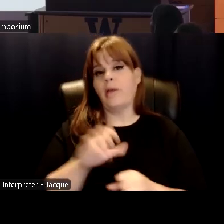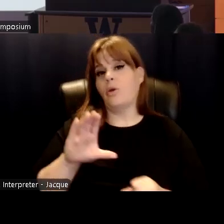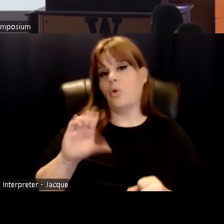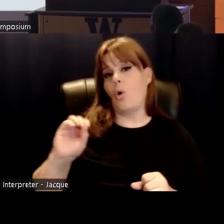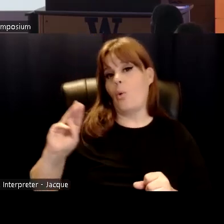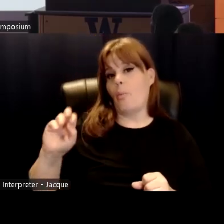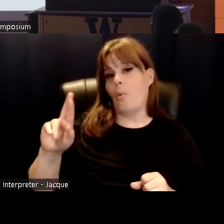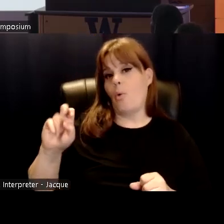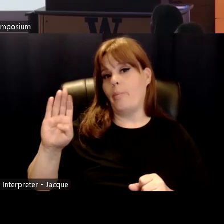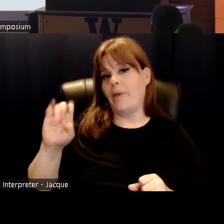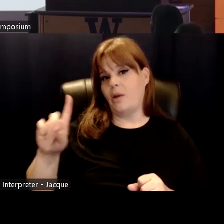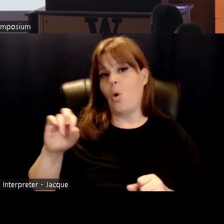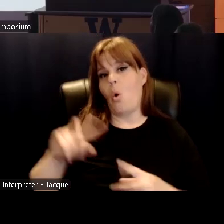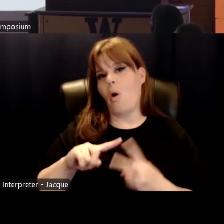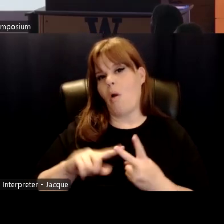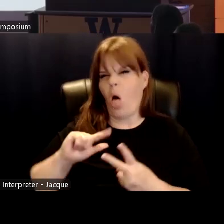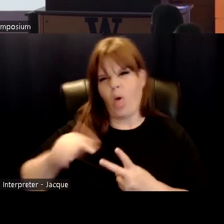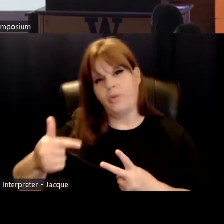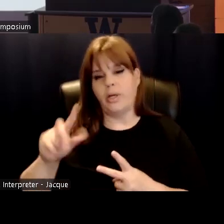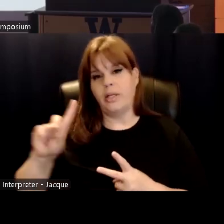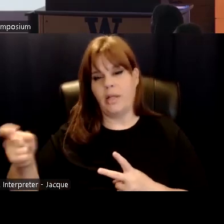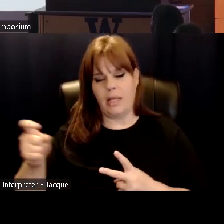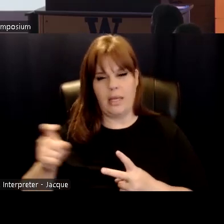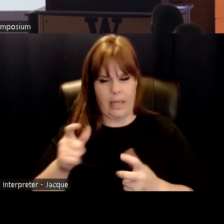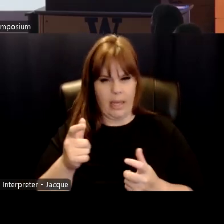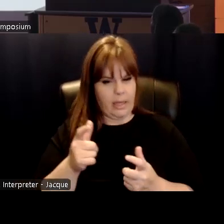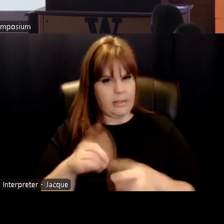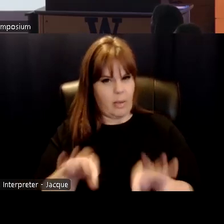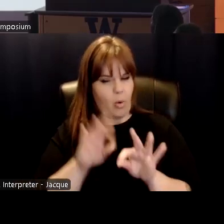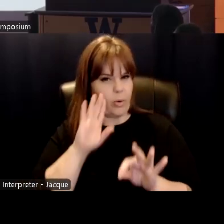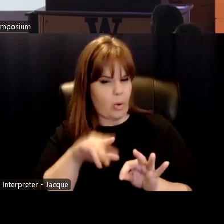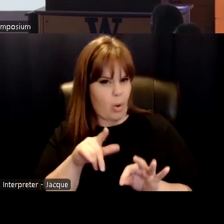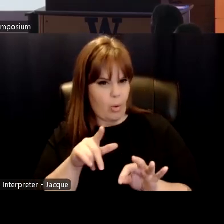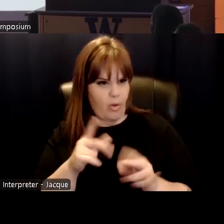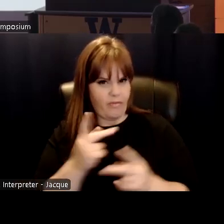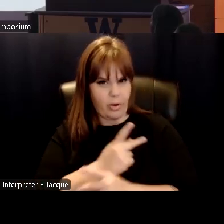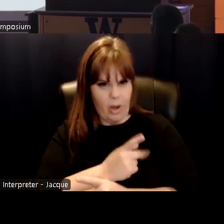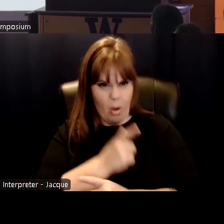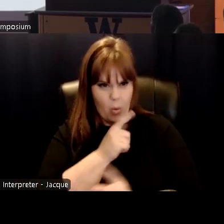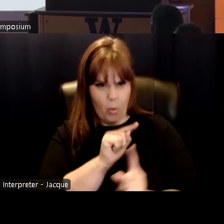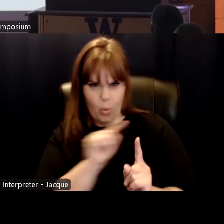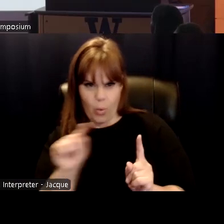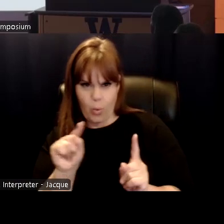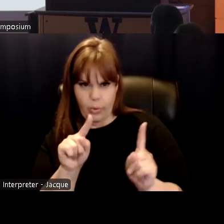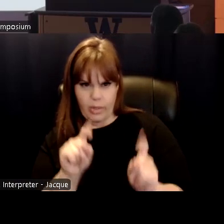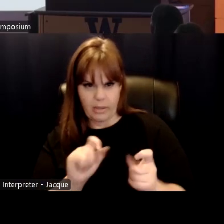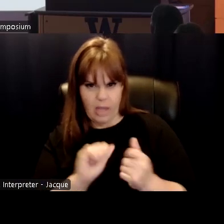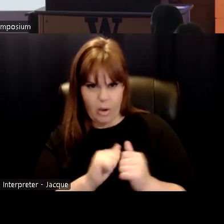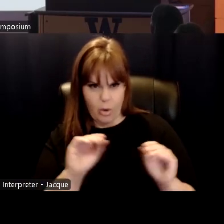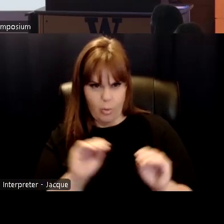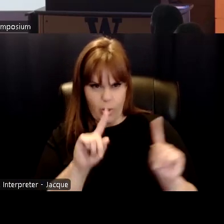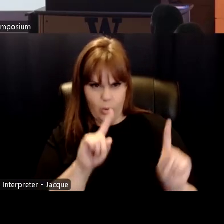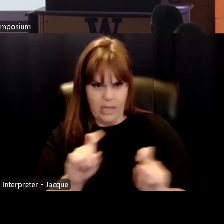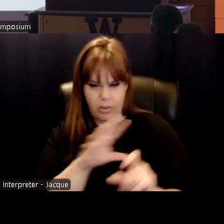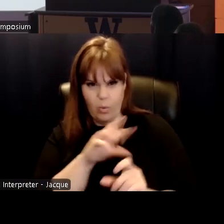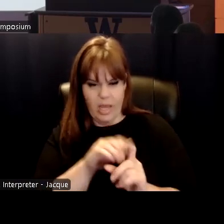diagnoses. And so it's a matter of kind of knowing who to test or figuring out who you want to test and how you put those tests in context for the